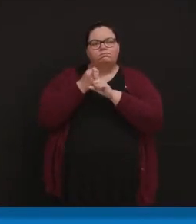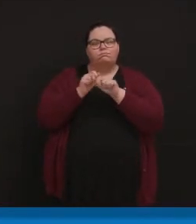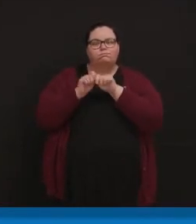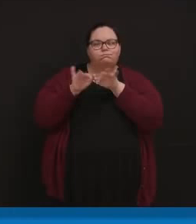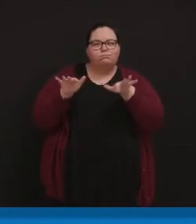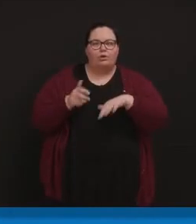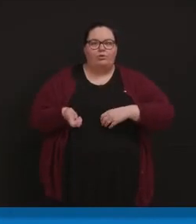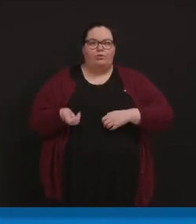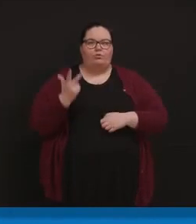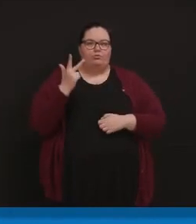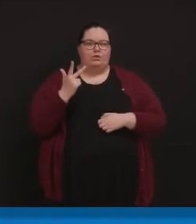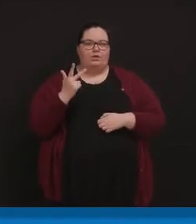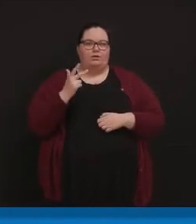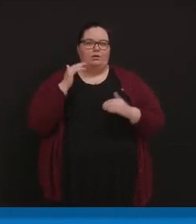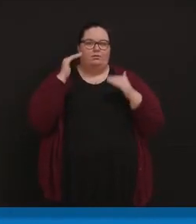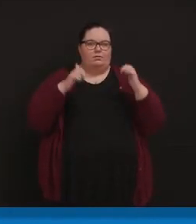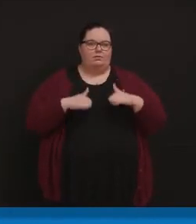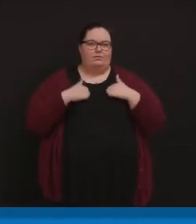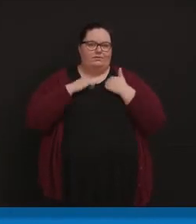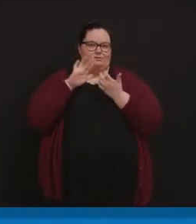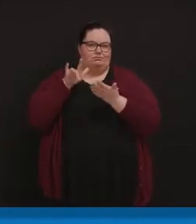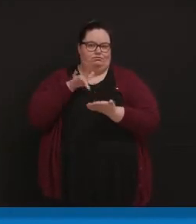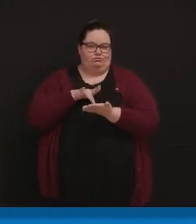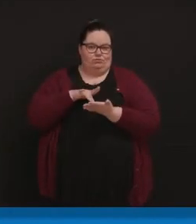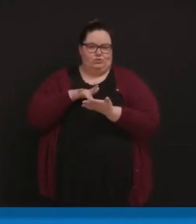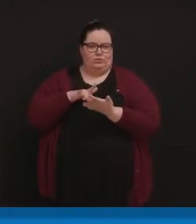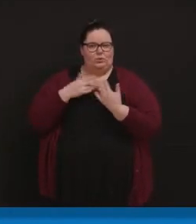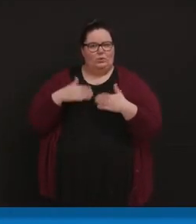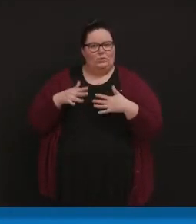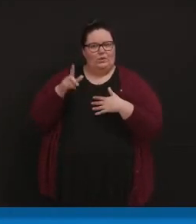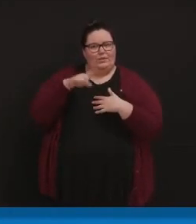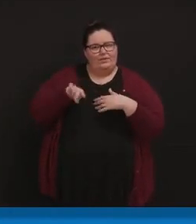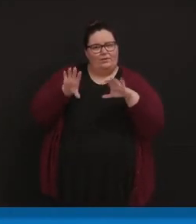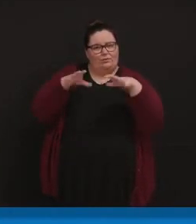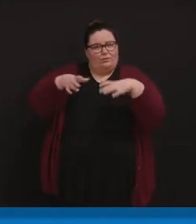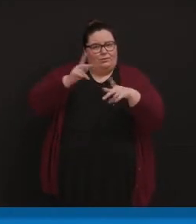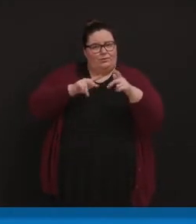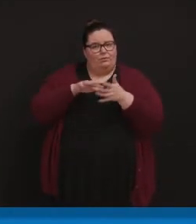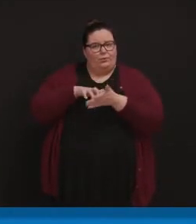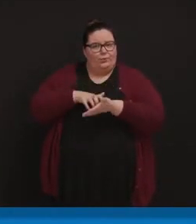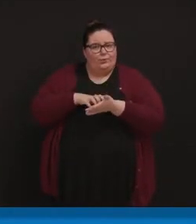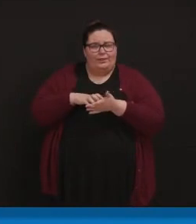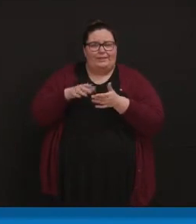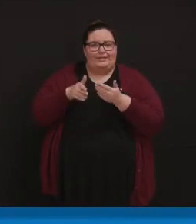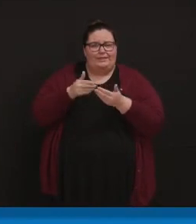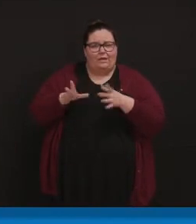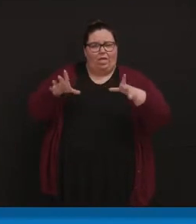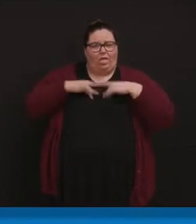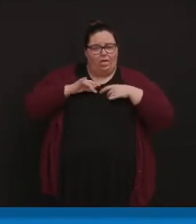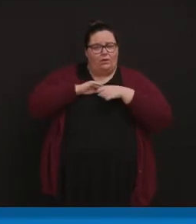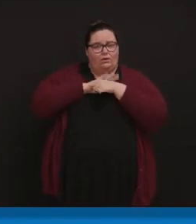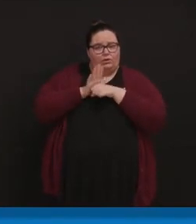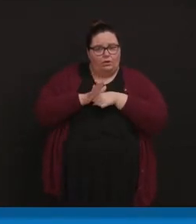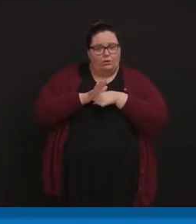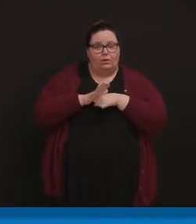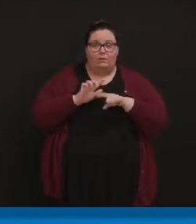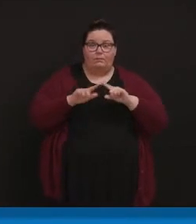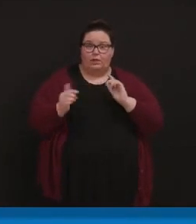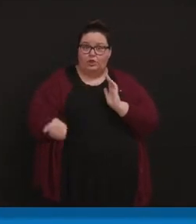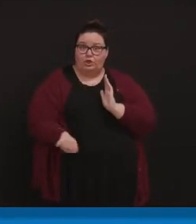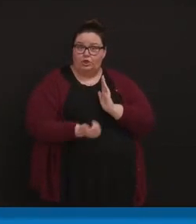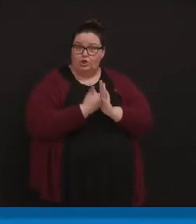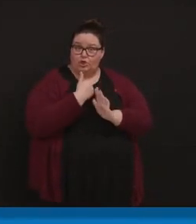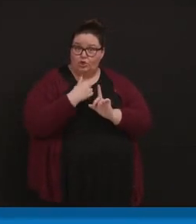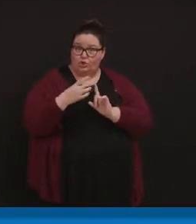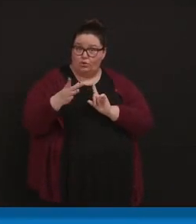residential facilities whose residents are particularly vulnerable to the COVID-19 virus. I am pleased to report that there are no new